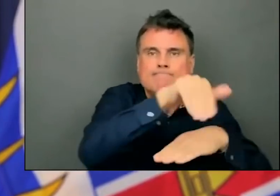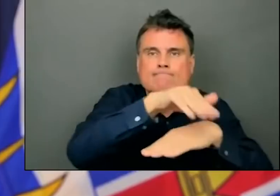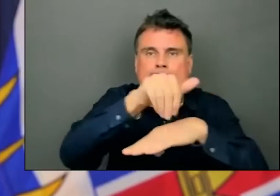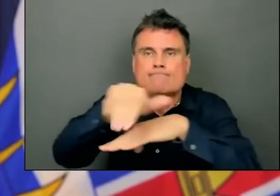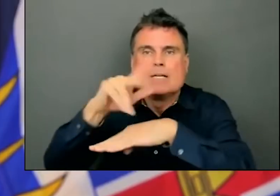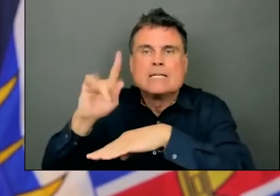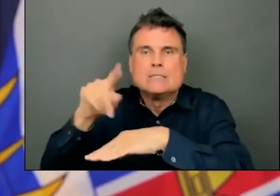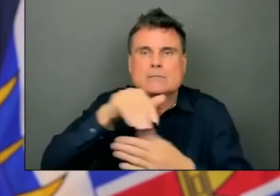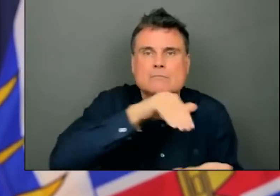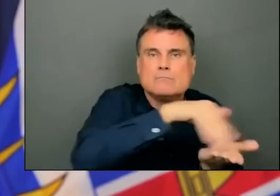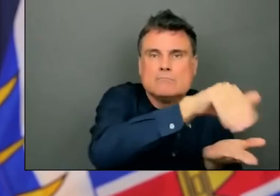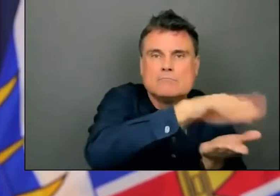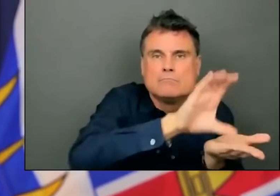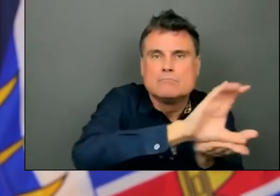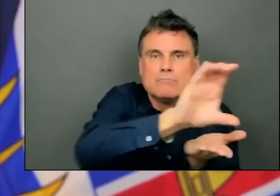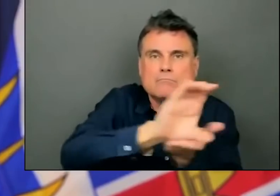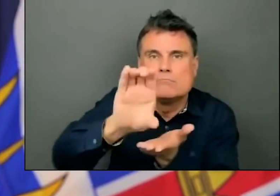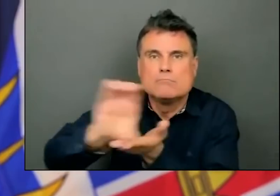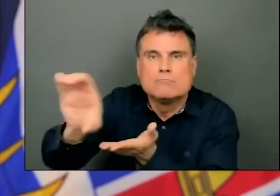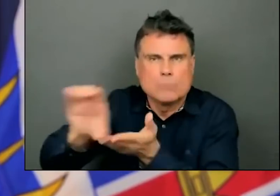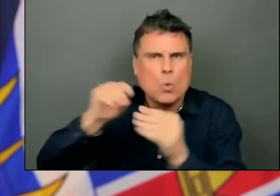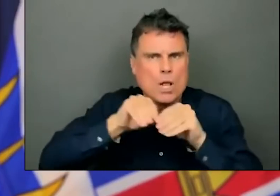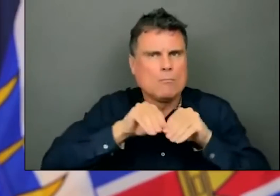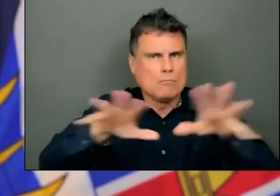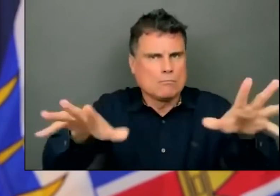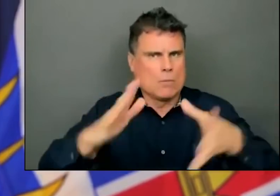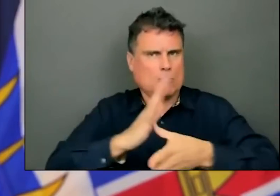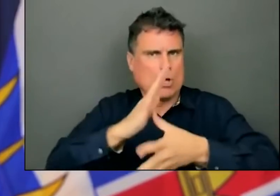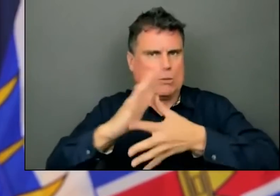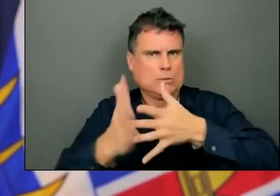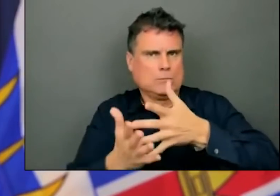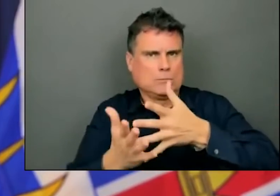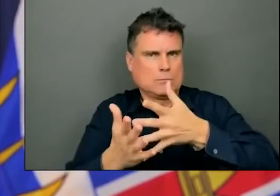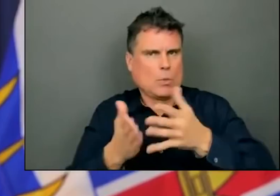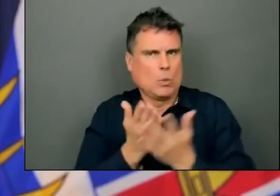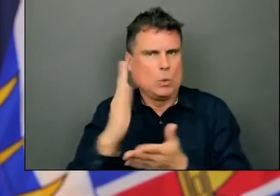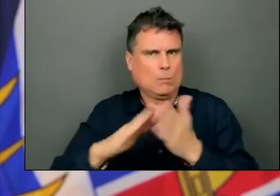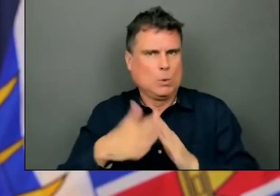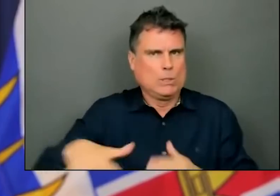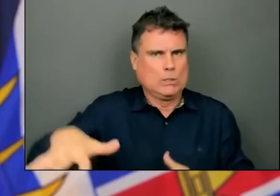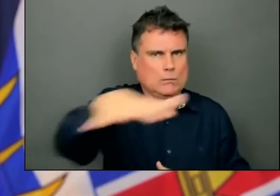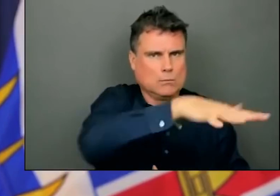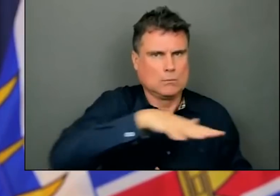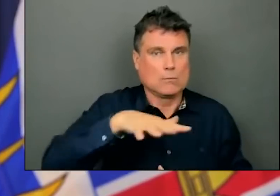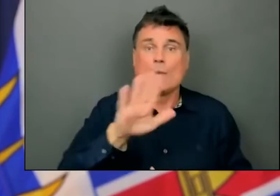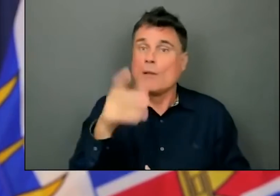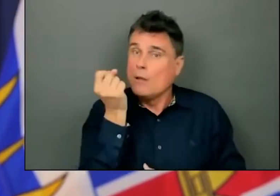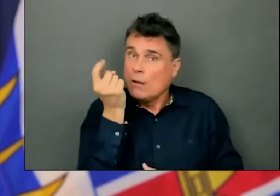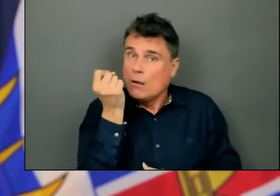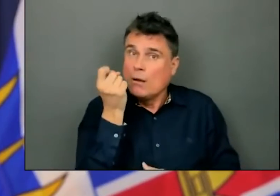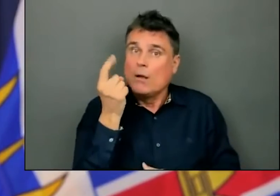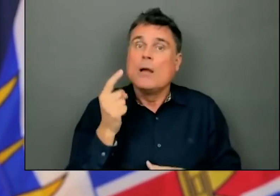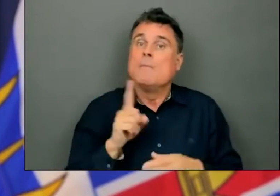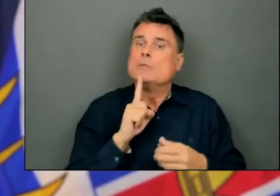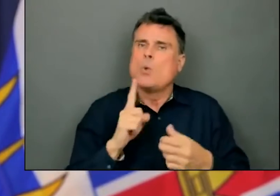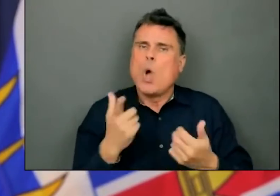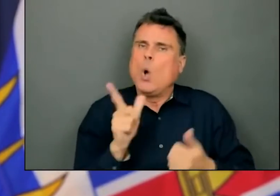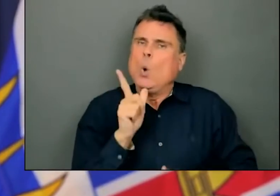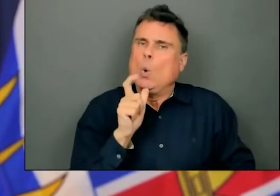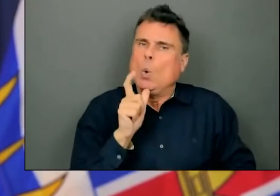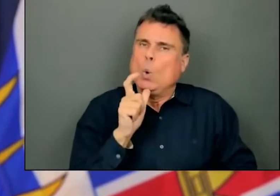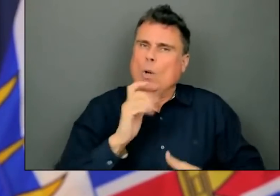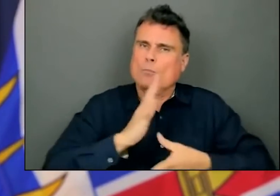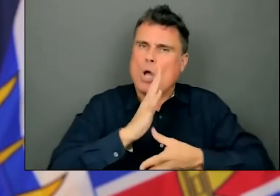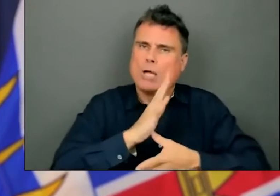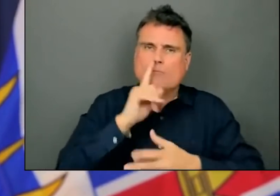more broadly to people. But we want to make sure that the access is that we prioritize access for people who are